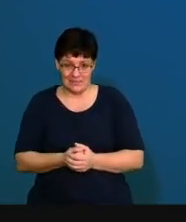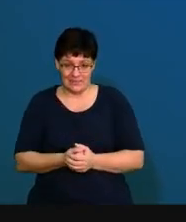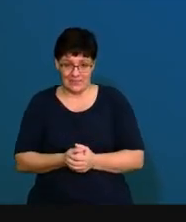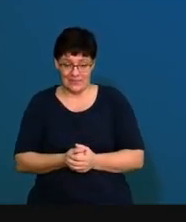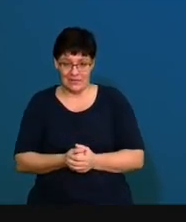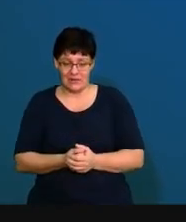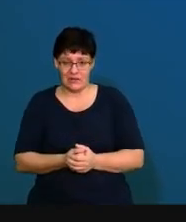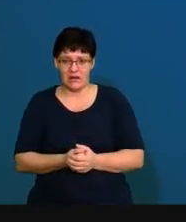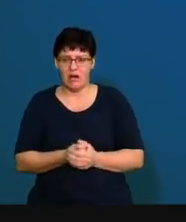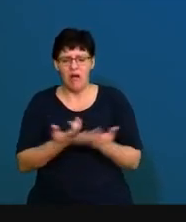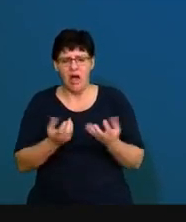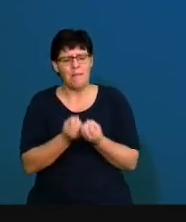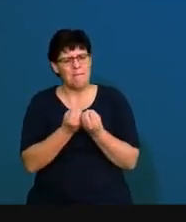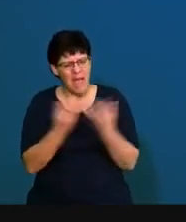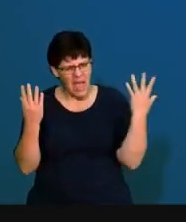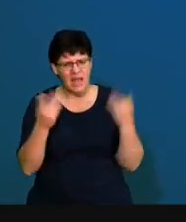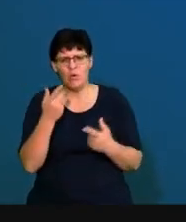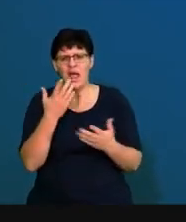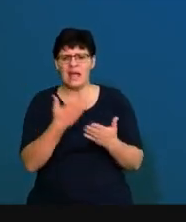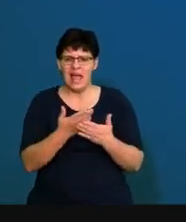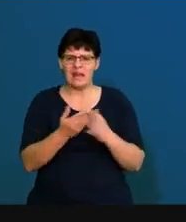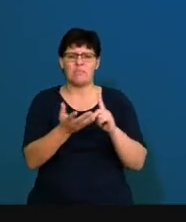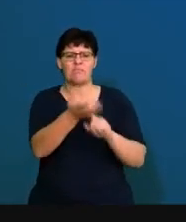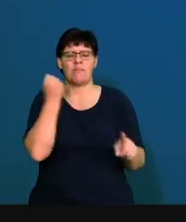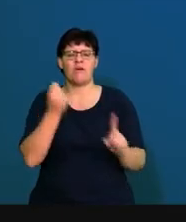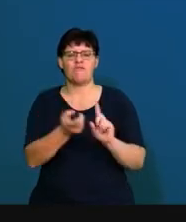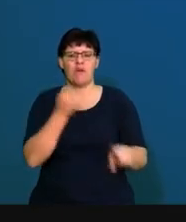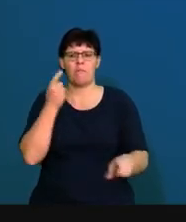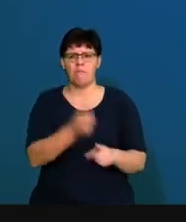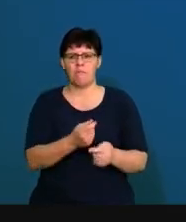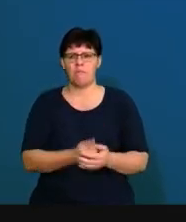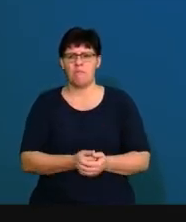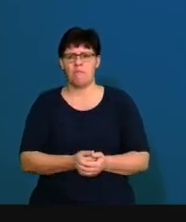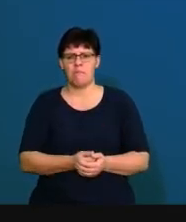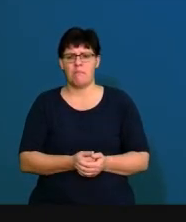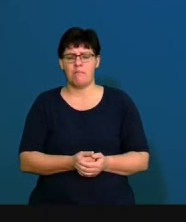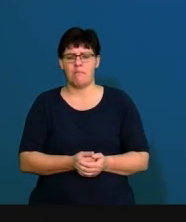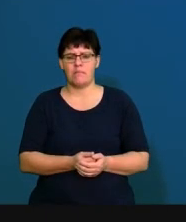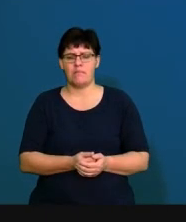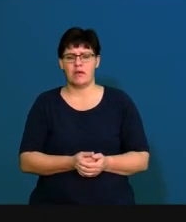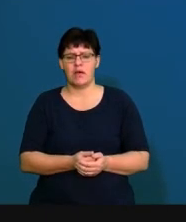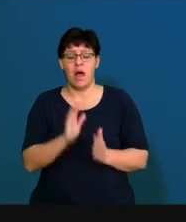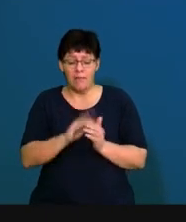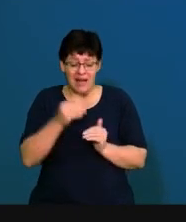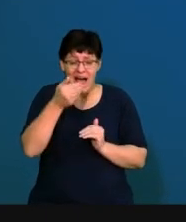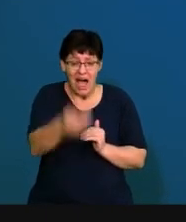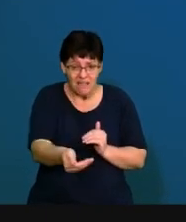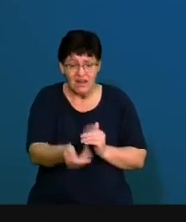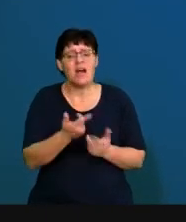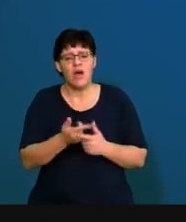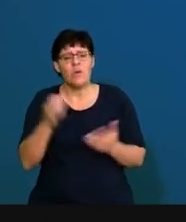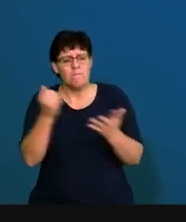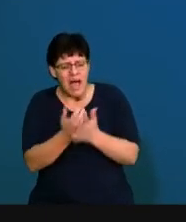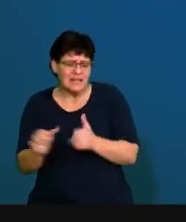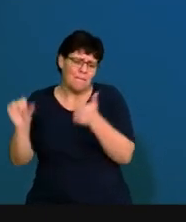Now, there's quite a lot that we can extract from this, but beyond that, it's also important